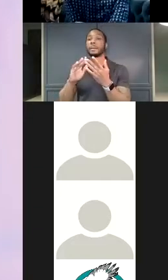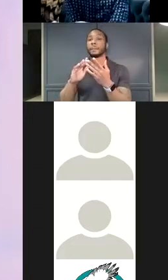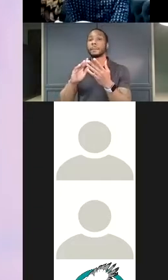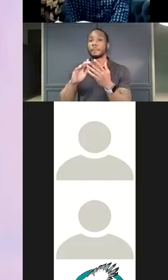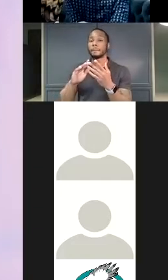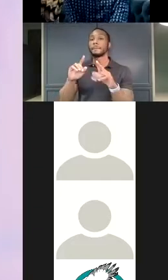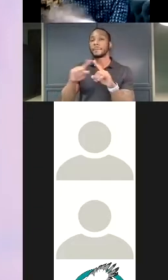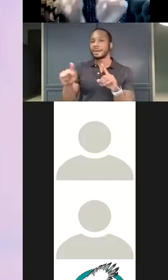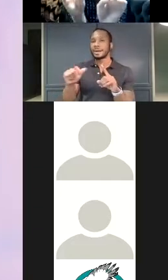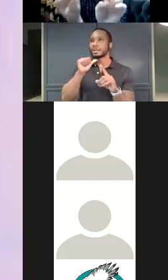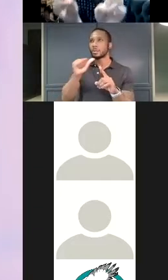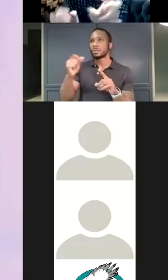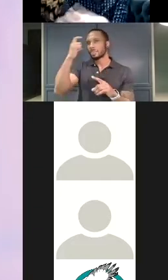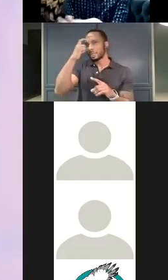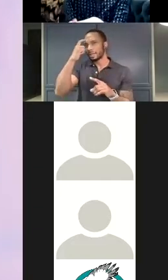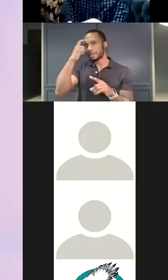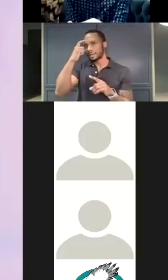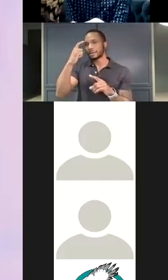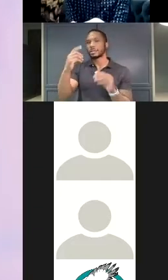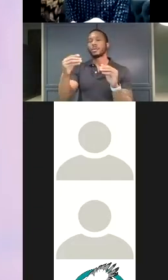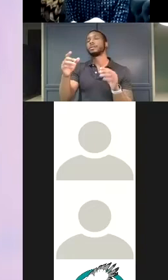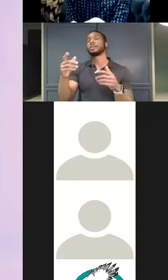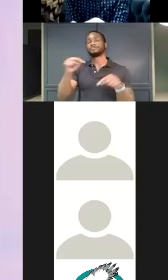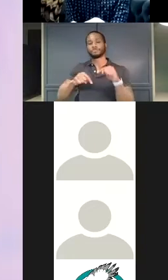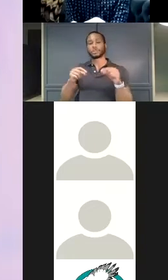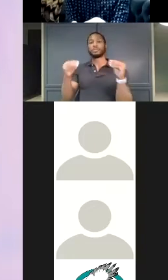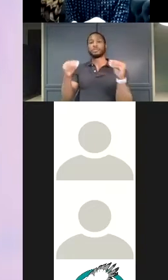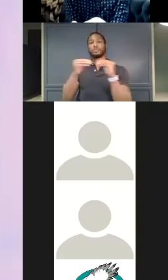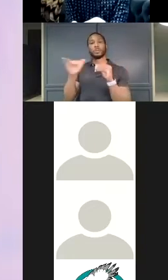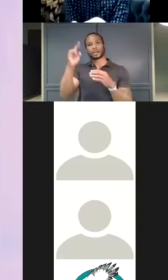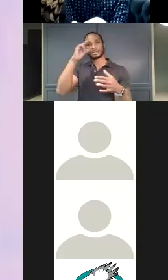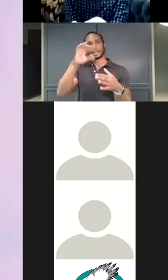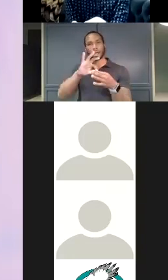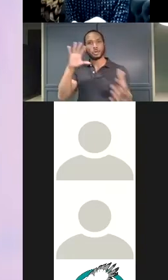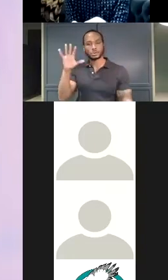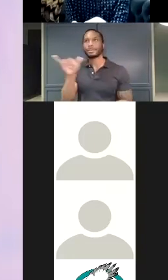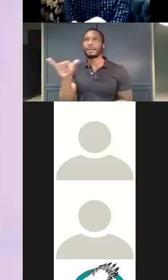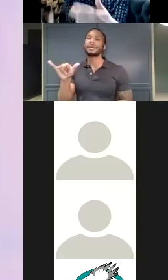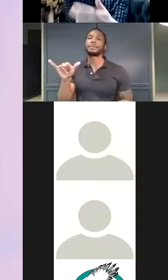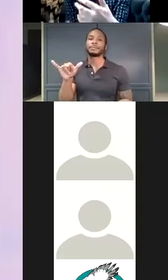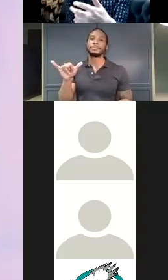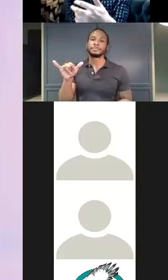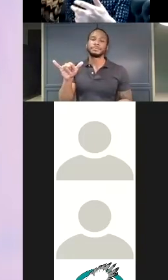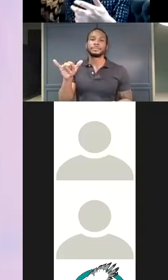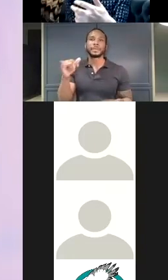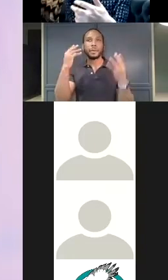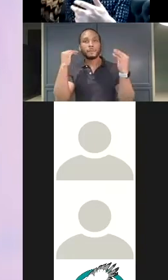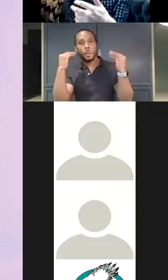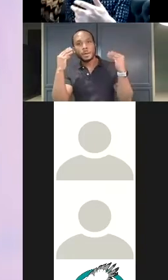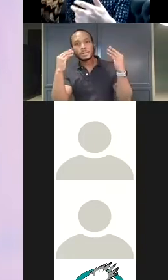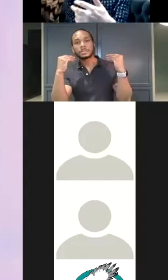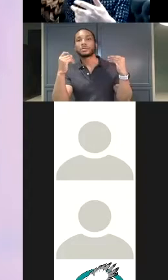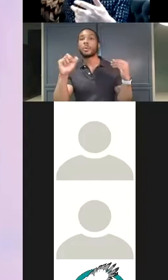as like, yeah, like more like psychosis. So like hearing, yeah, hearing voices or